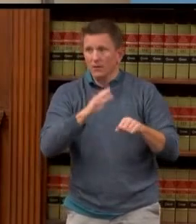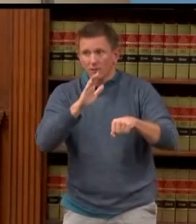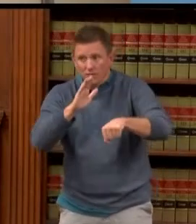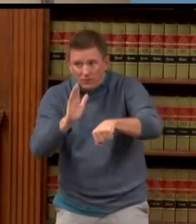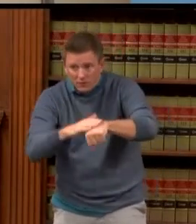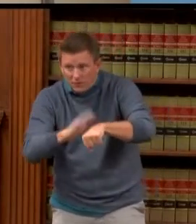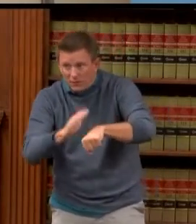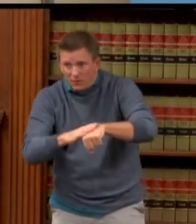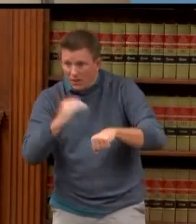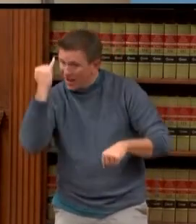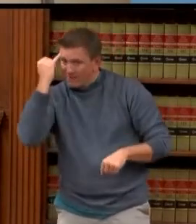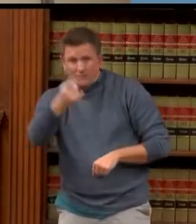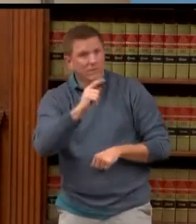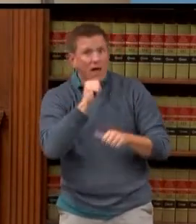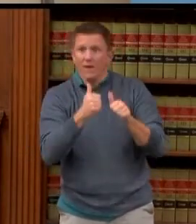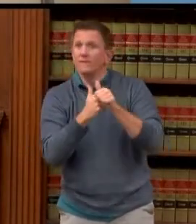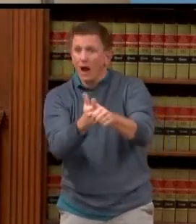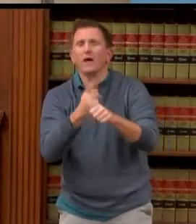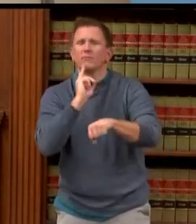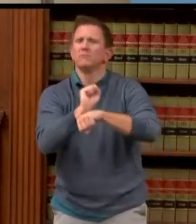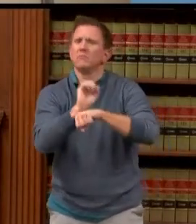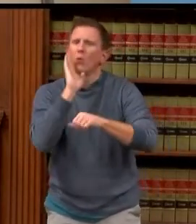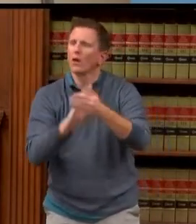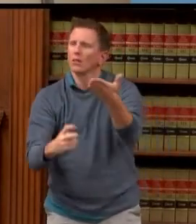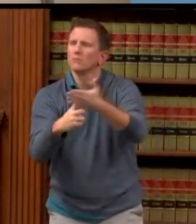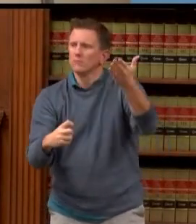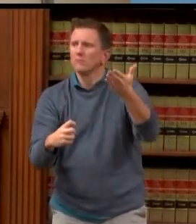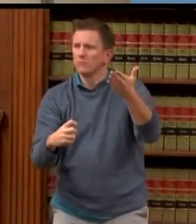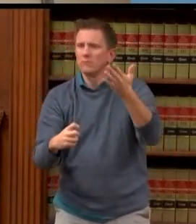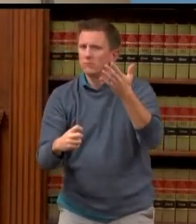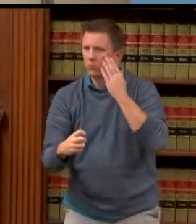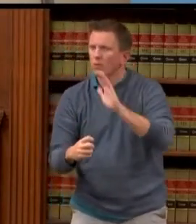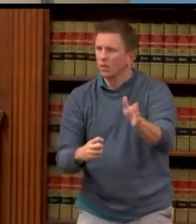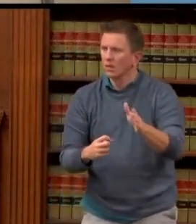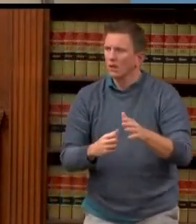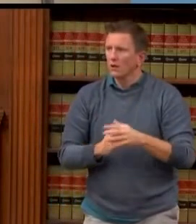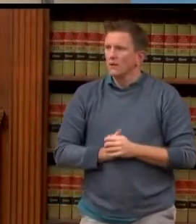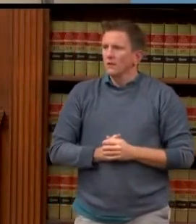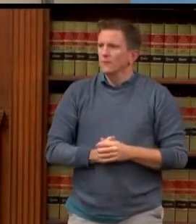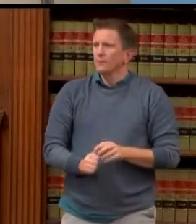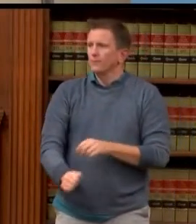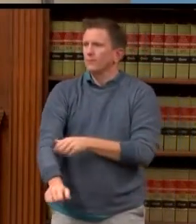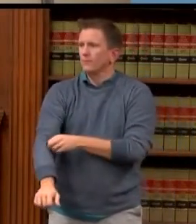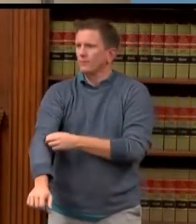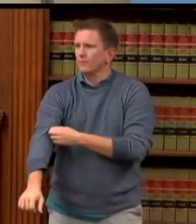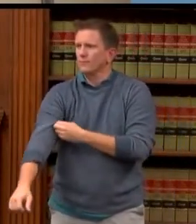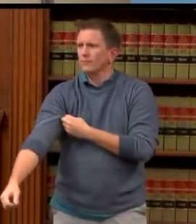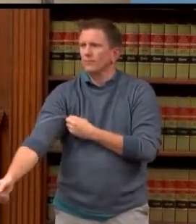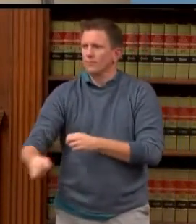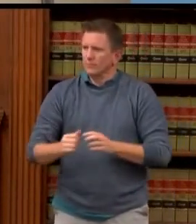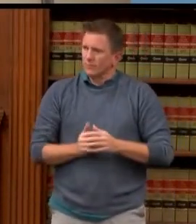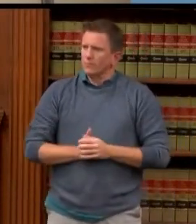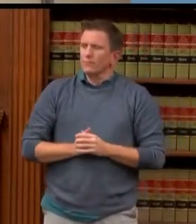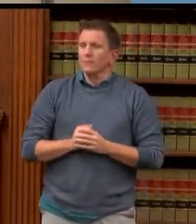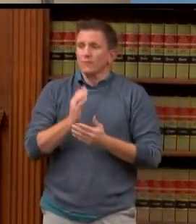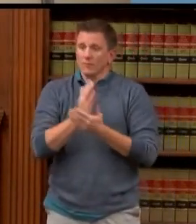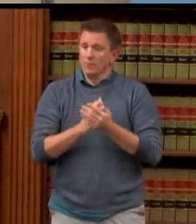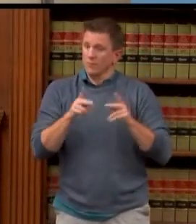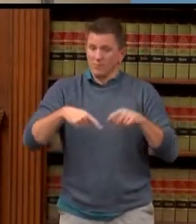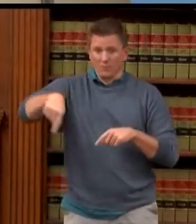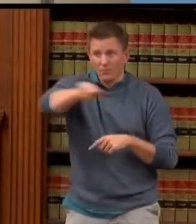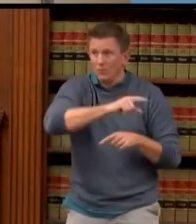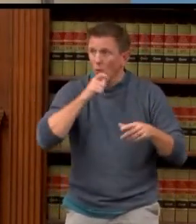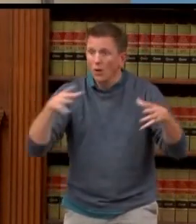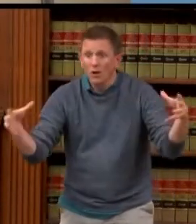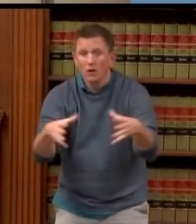go to that venue, to go to that group of people and say, you know, we really encourage you not to do this. That is not going to get